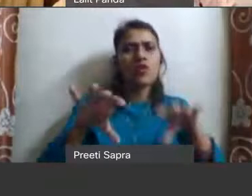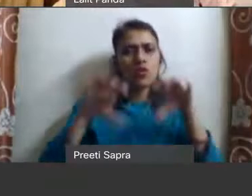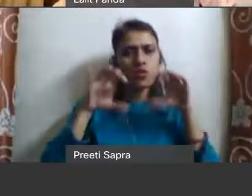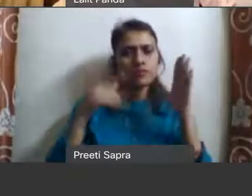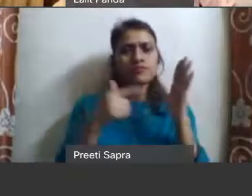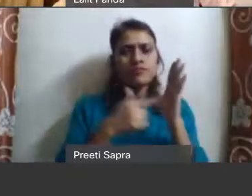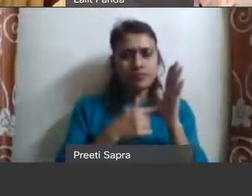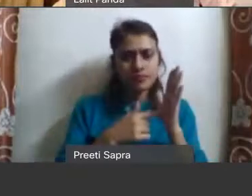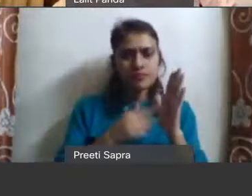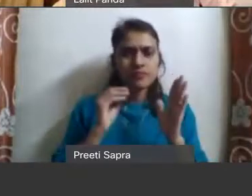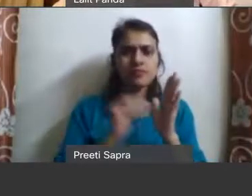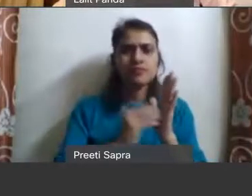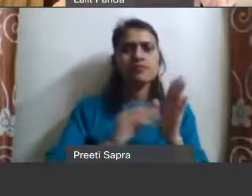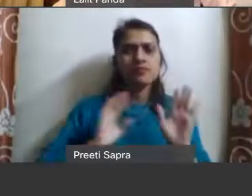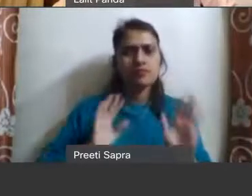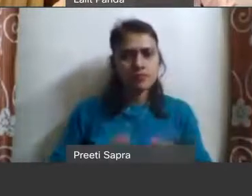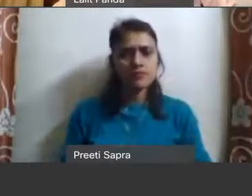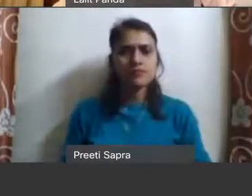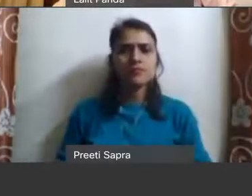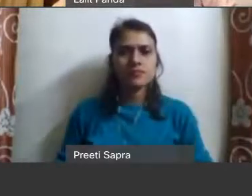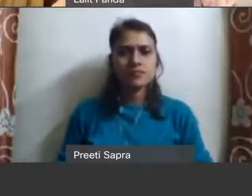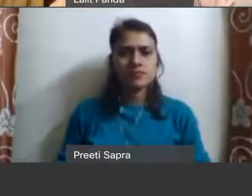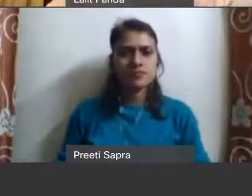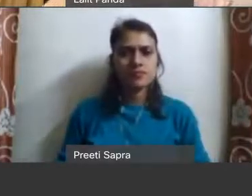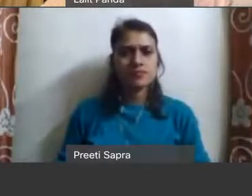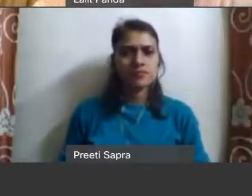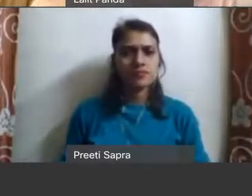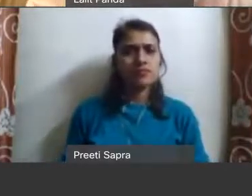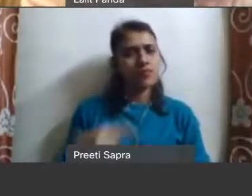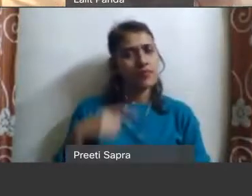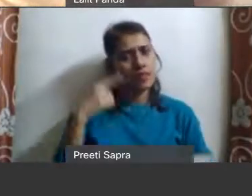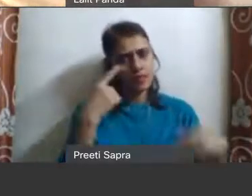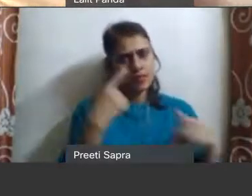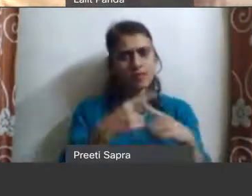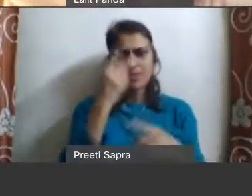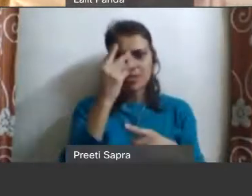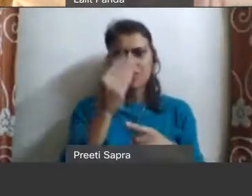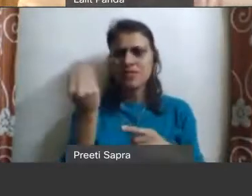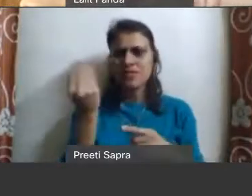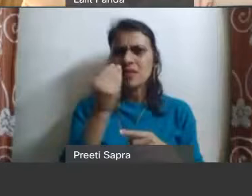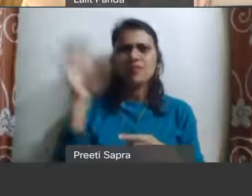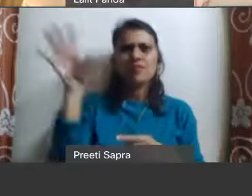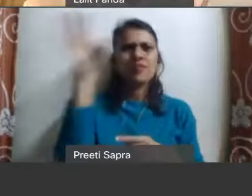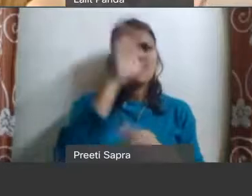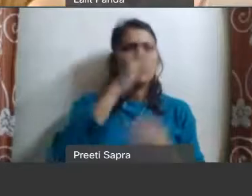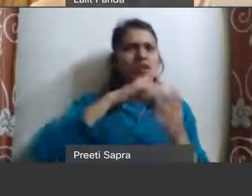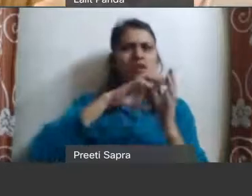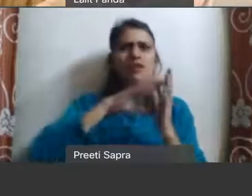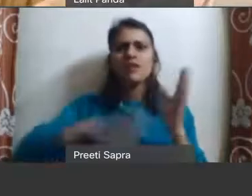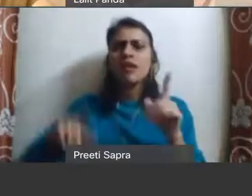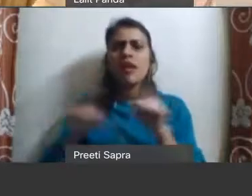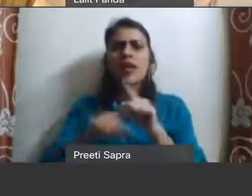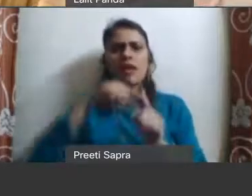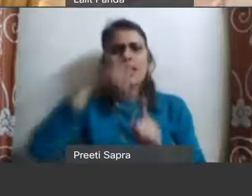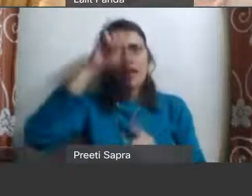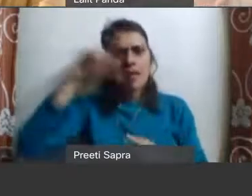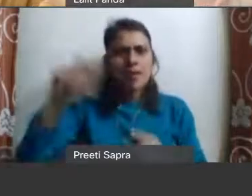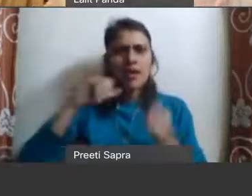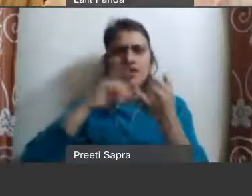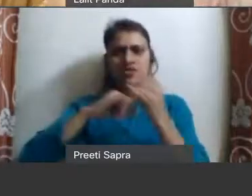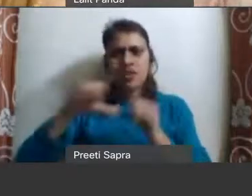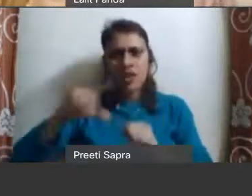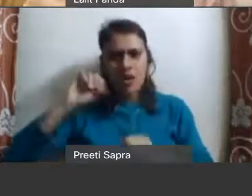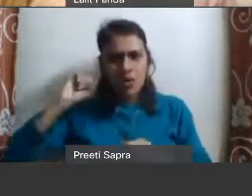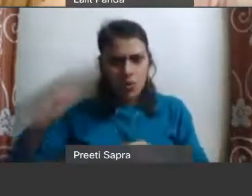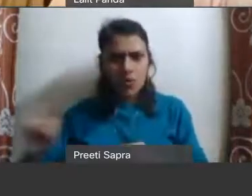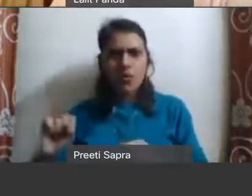Lankan constitution. And we see that some exclusion of countries like Nepal or Sri Lanka is not justified